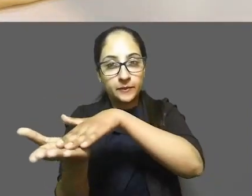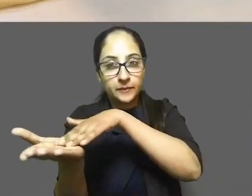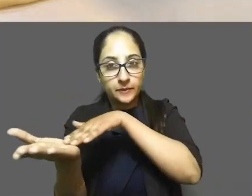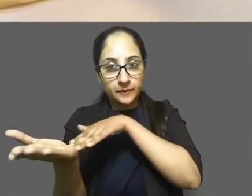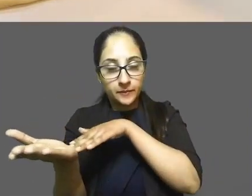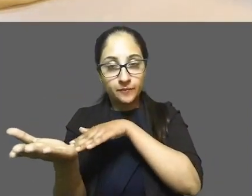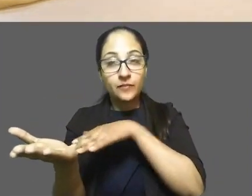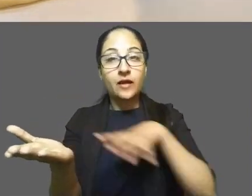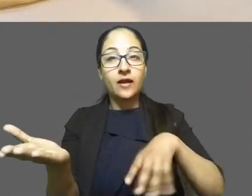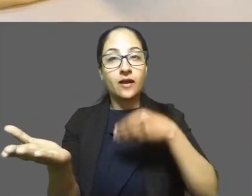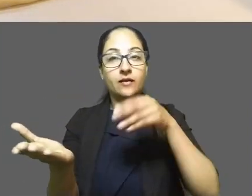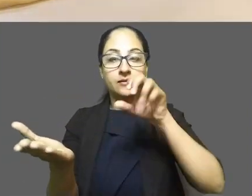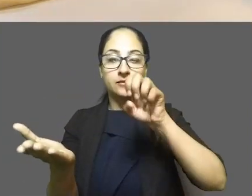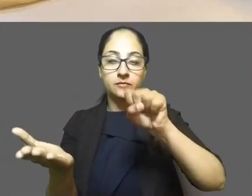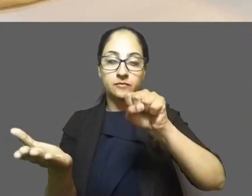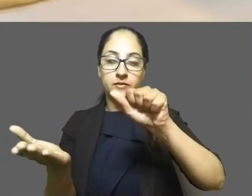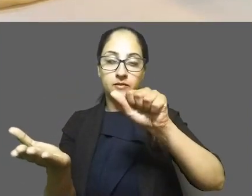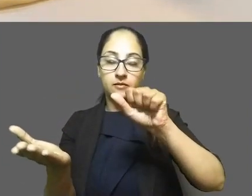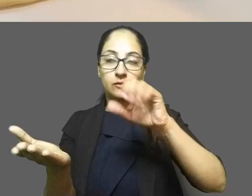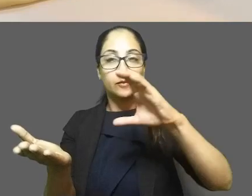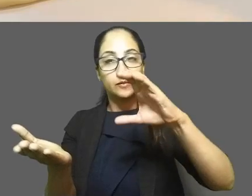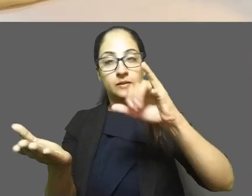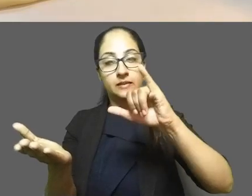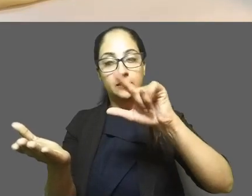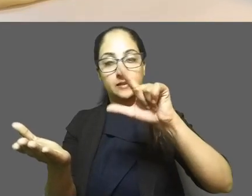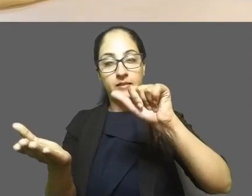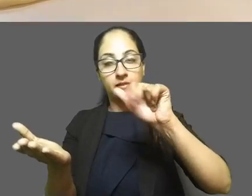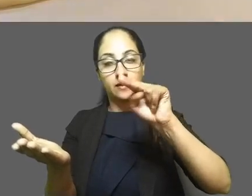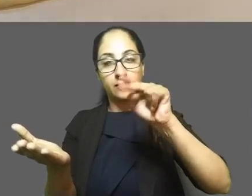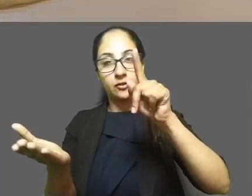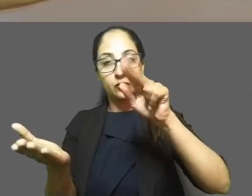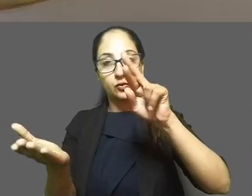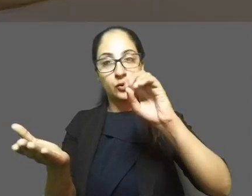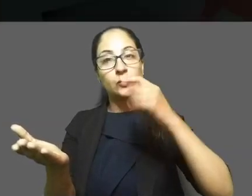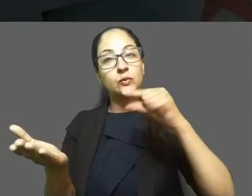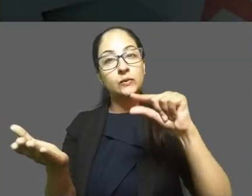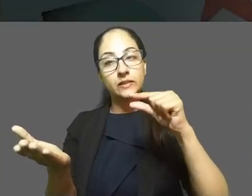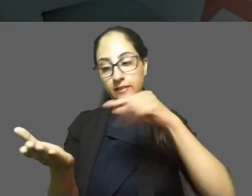And then put a little bit of chopped cilantro on it.